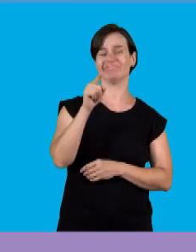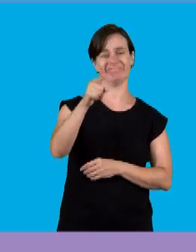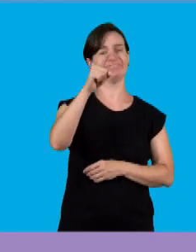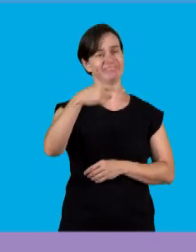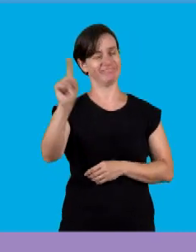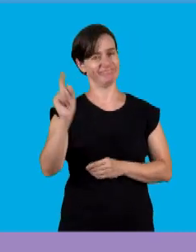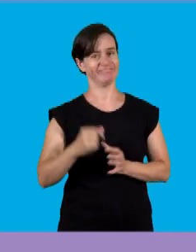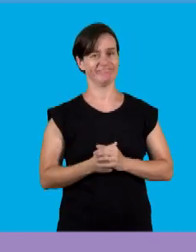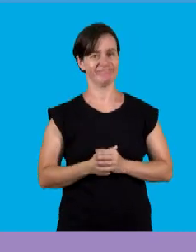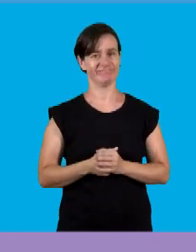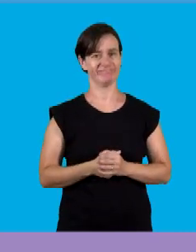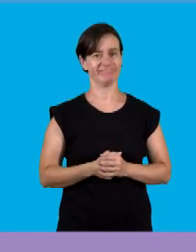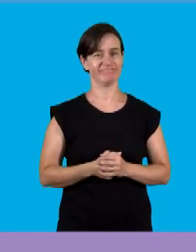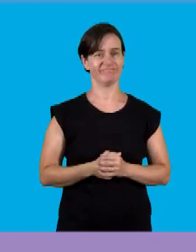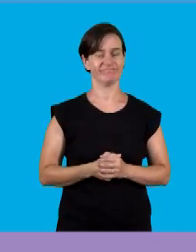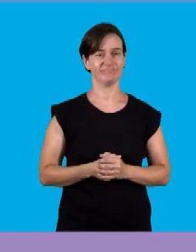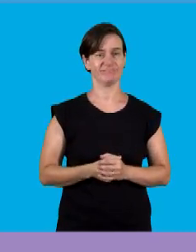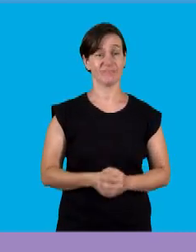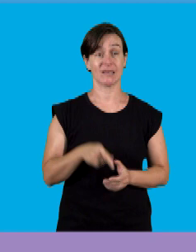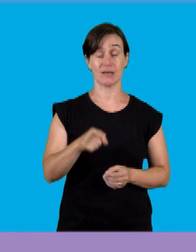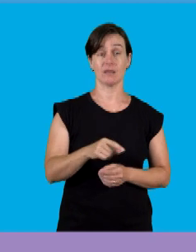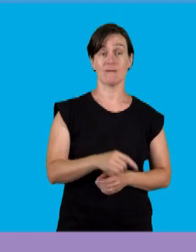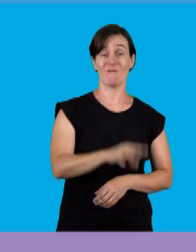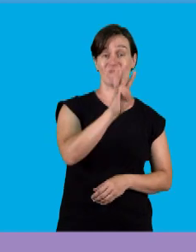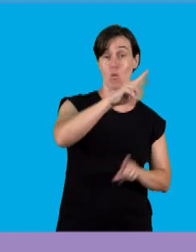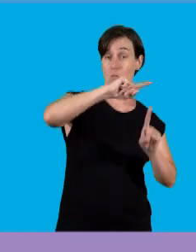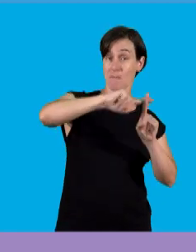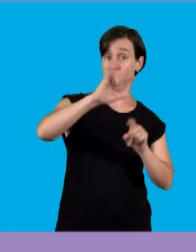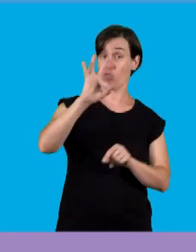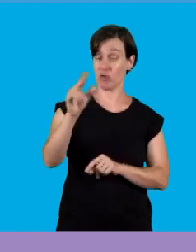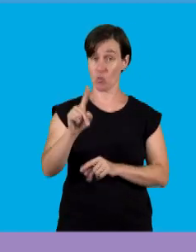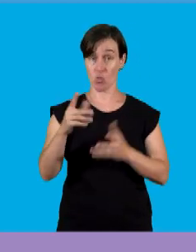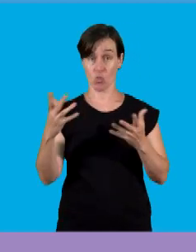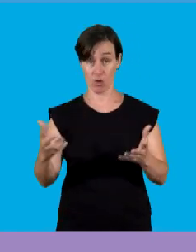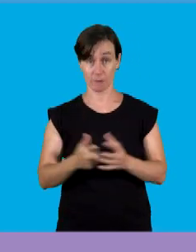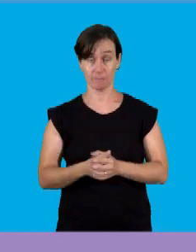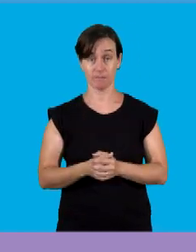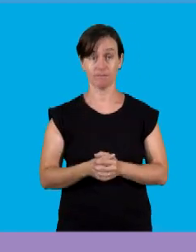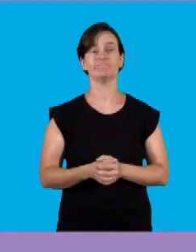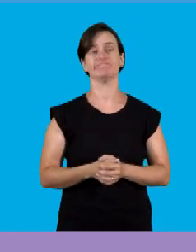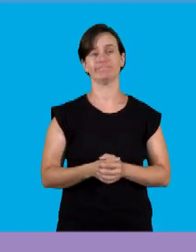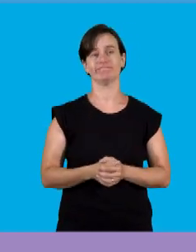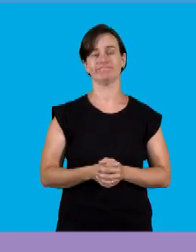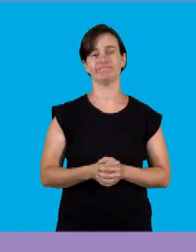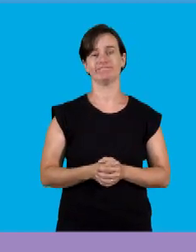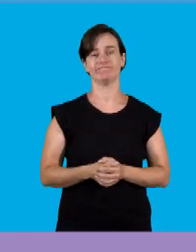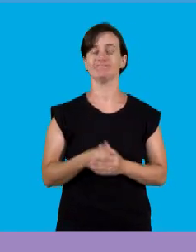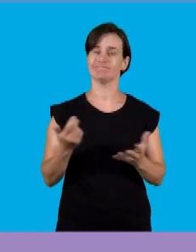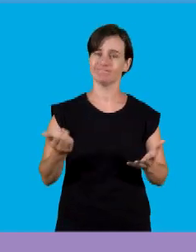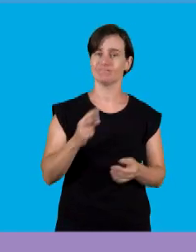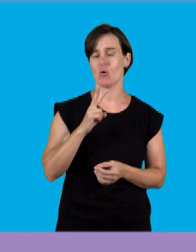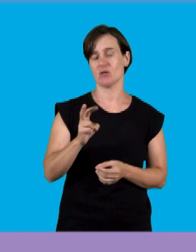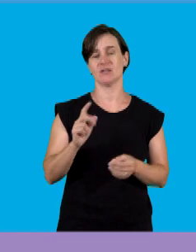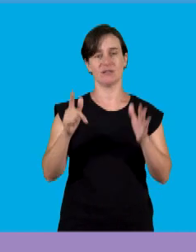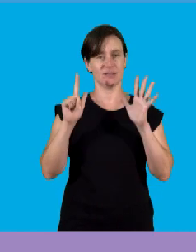absolutely correct. And then we are going to say that plus 3. And of course, as we know it, 4 plus 3